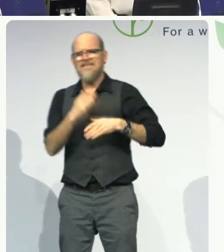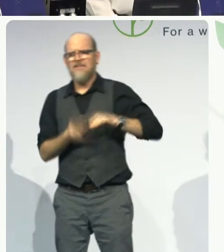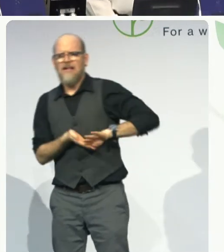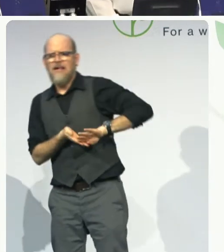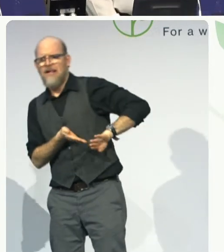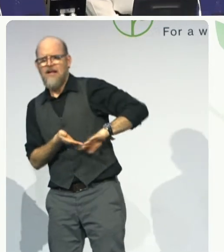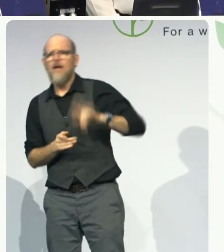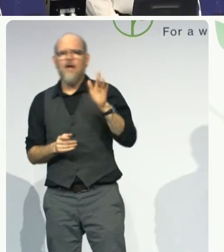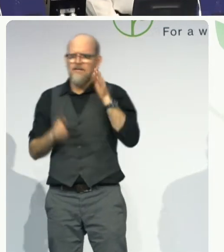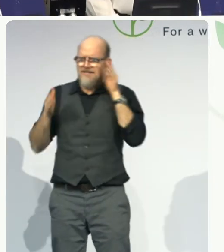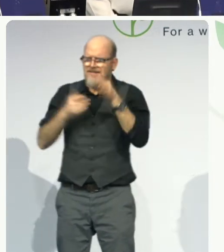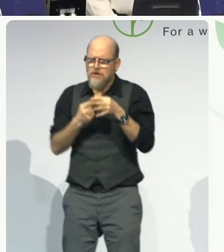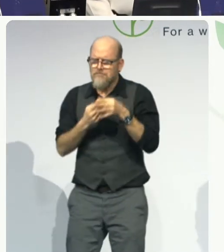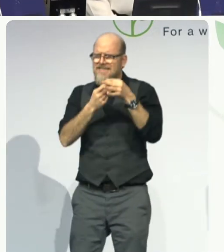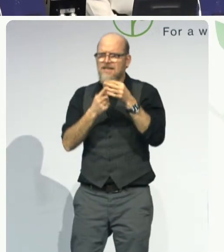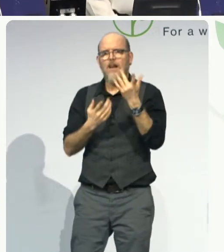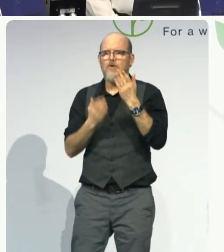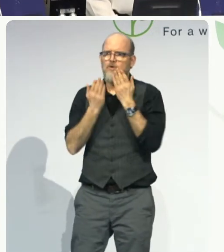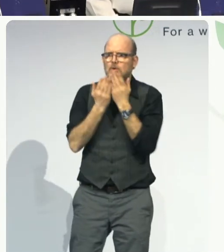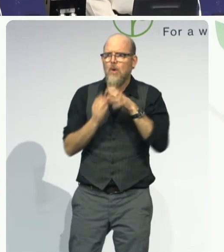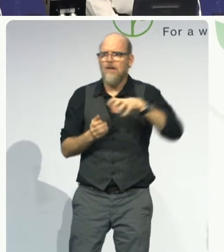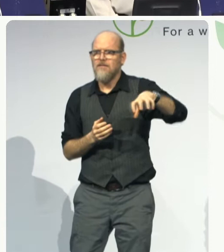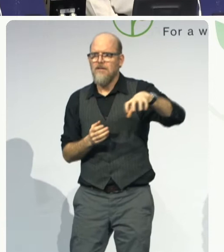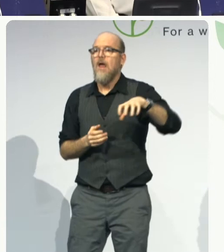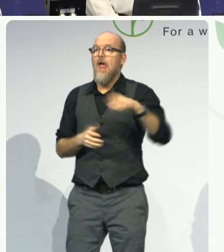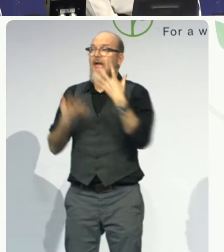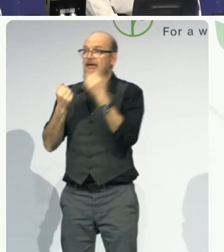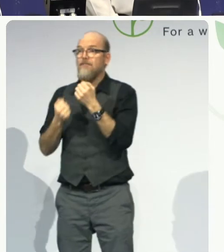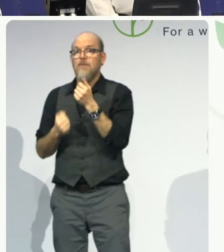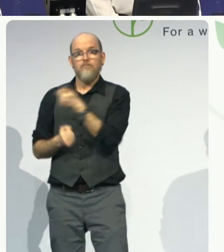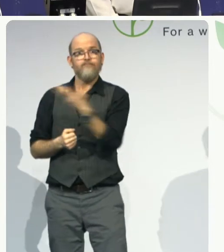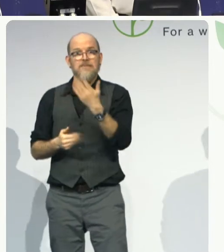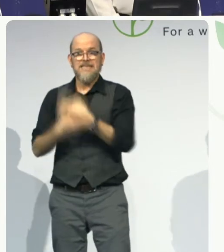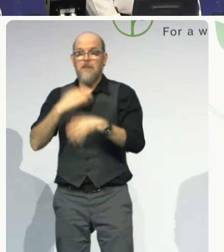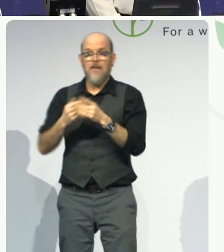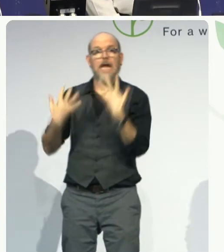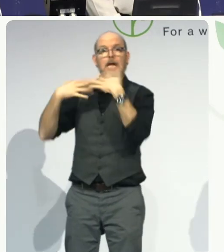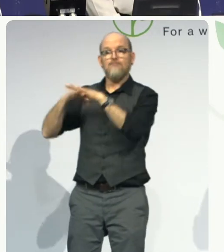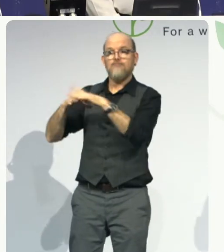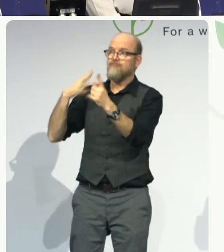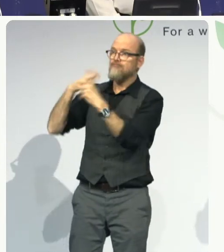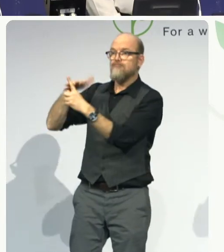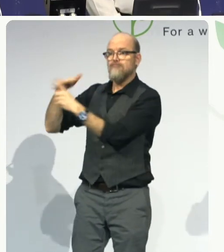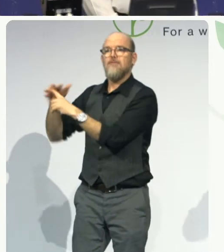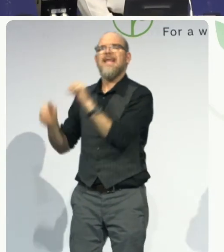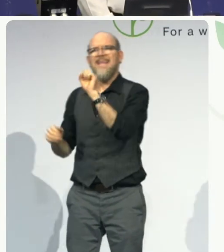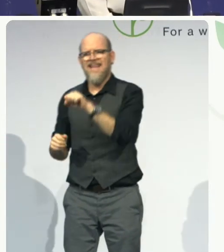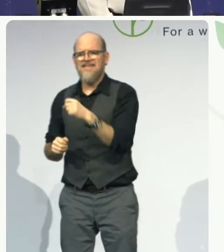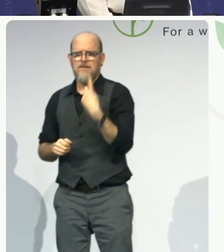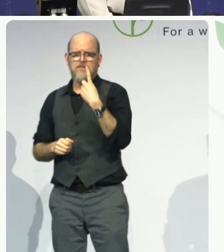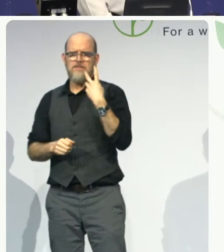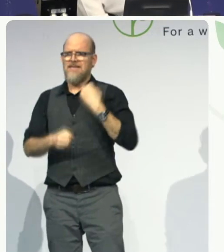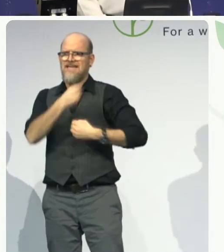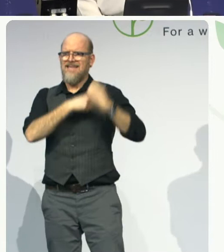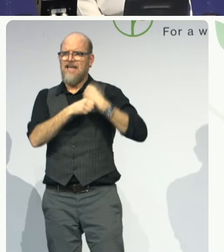children with disabilities have been integrated into the public school system. And last year, the state implemented an inclusive education resource